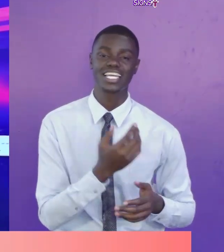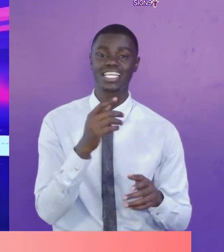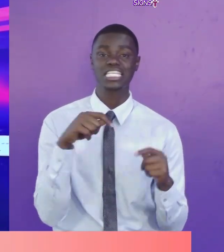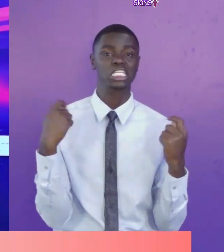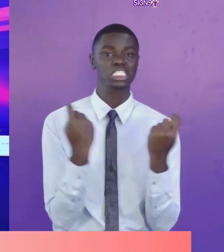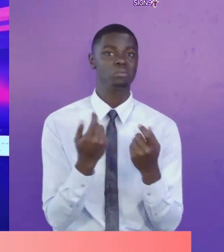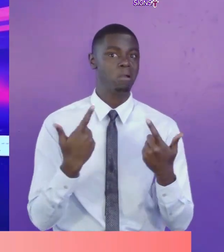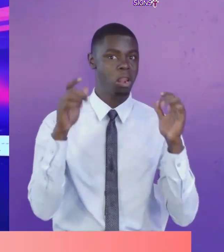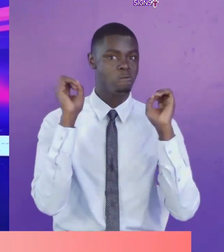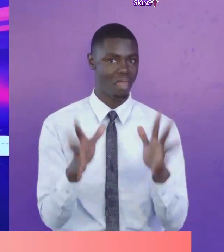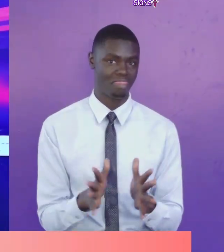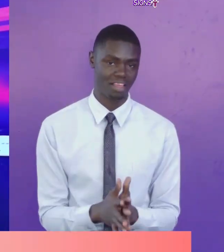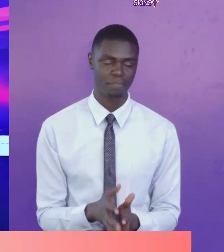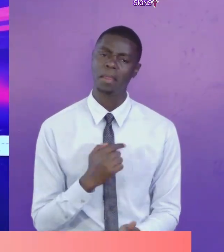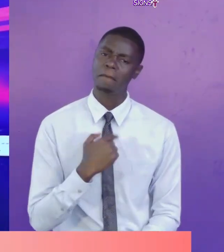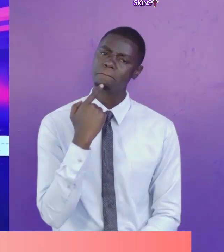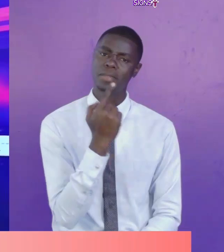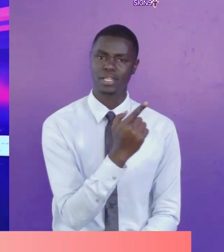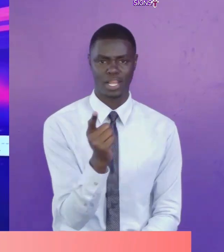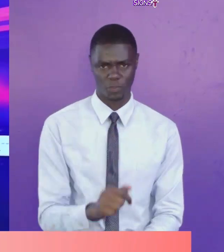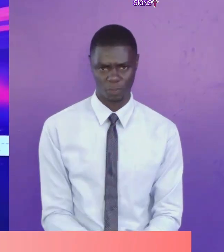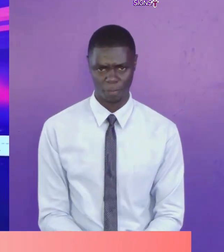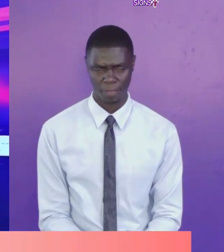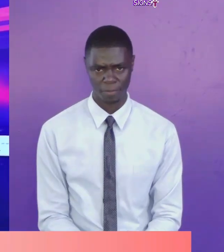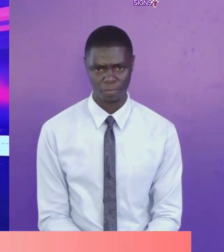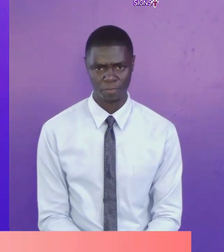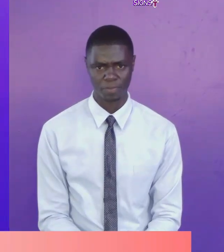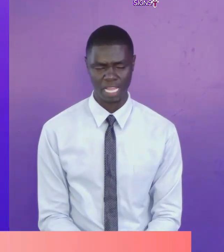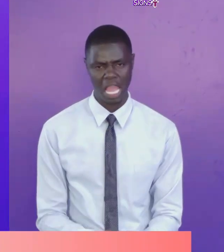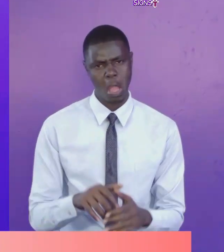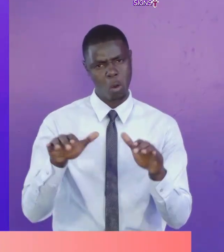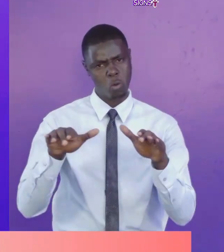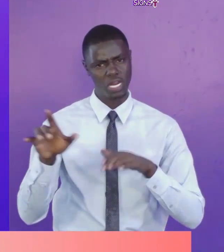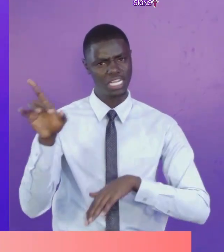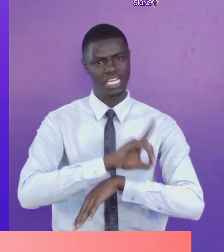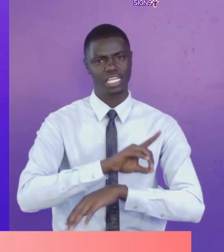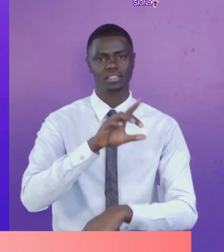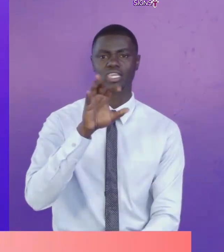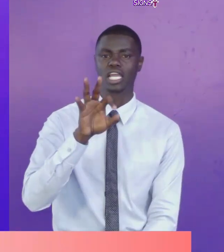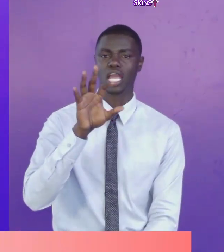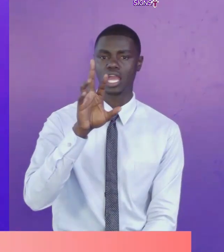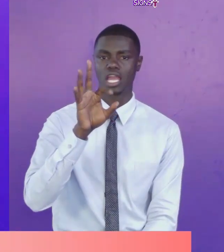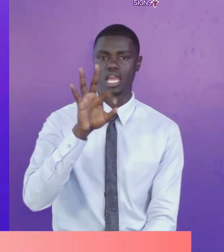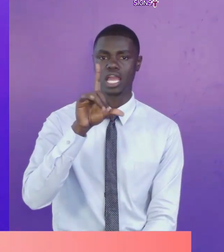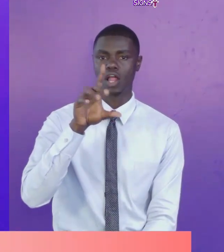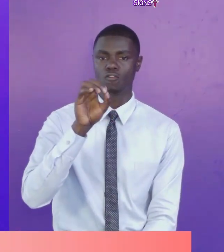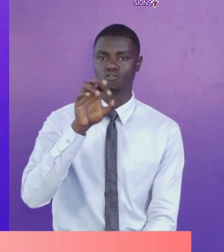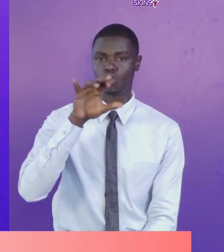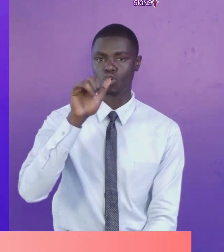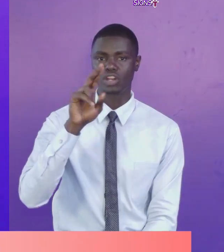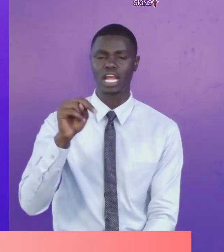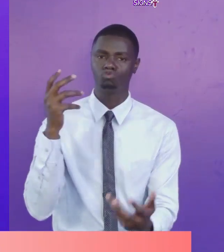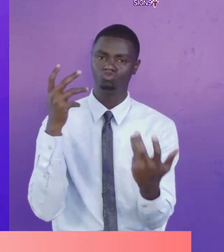He was. But let me tell you. Yeah. Wait the day Florian Wirtz adapt to the Premier League.